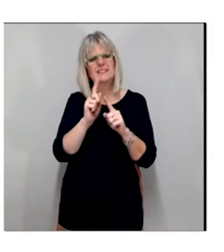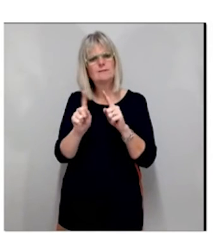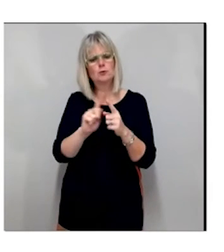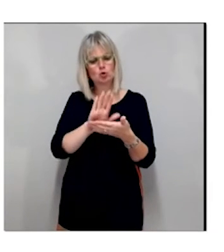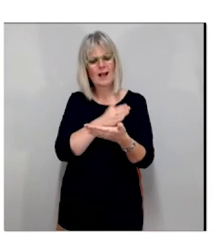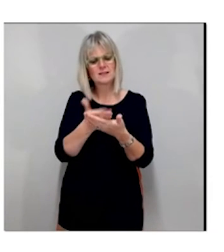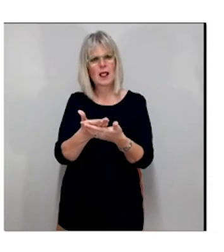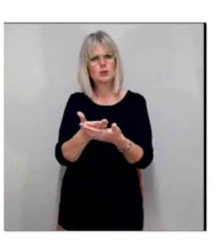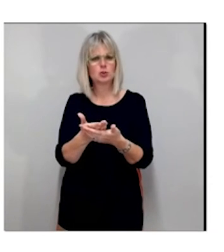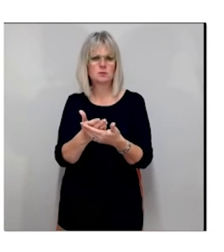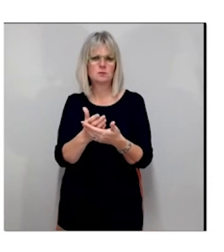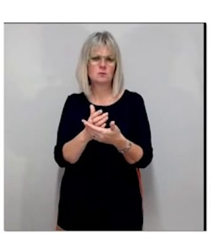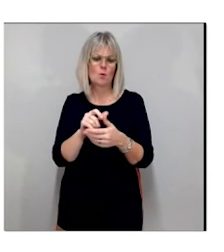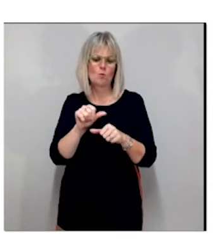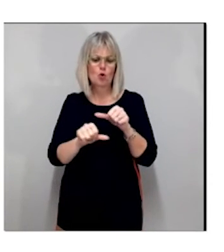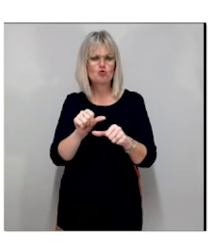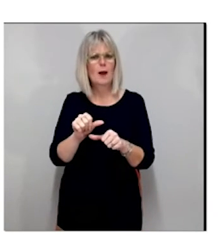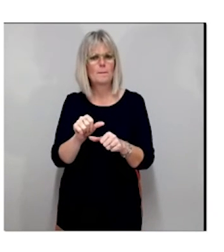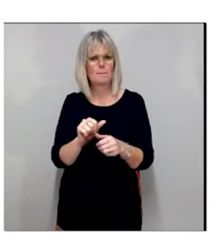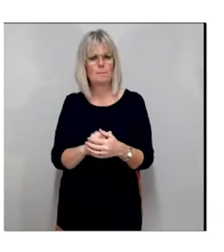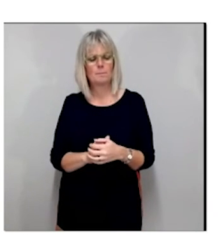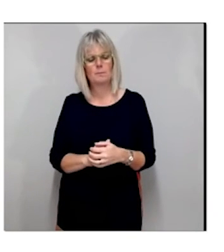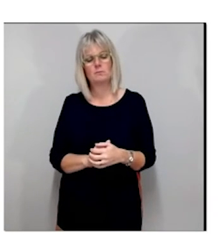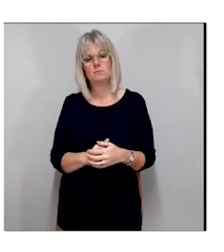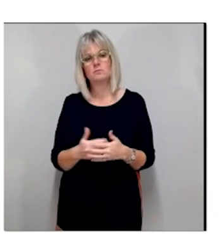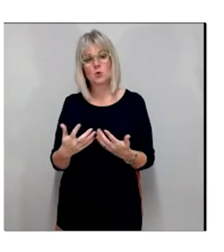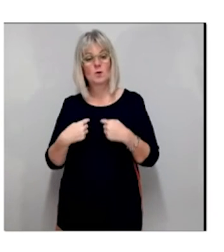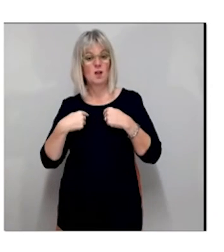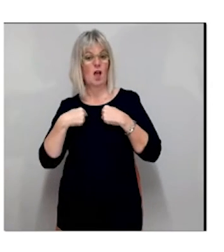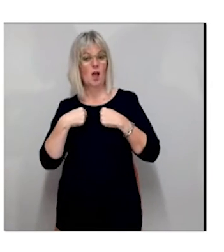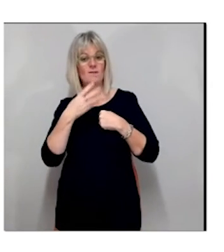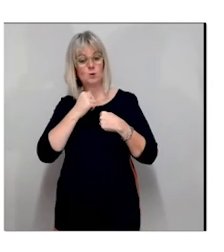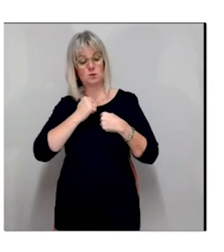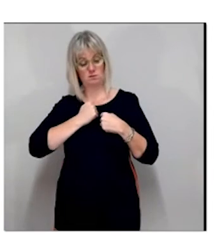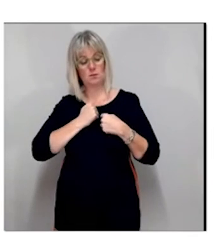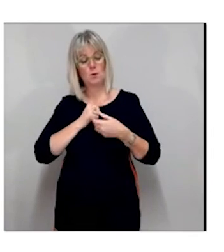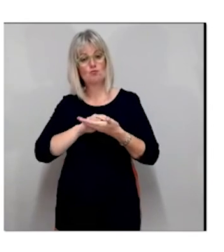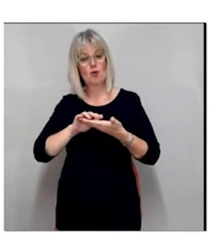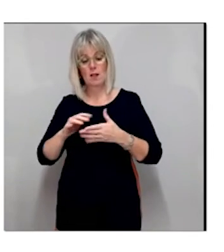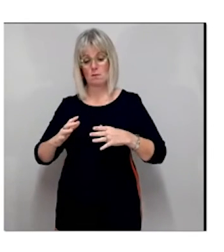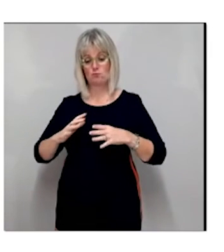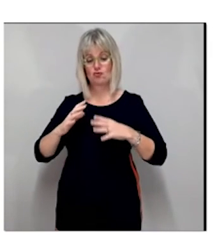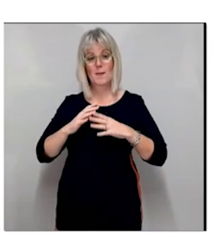of technology. I have used my Braille Note to prepare this document, and am using it to